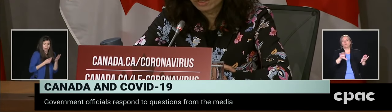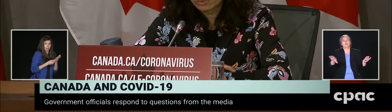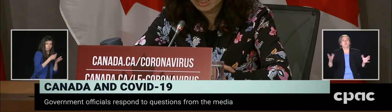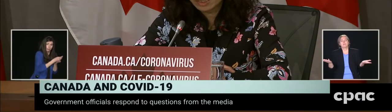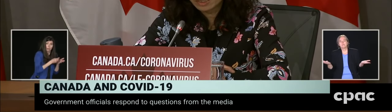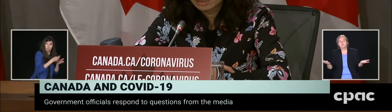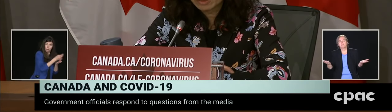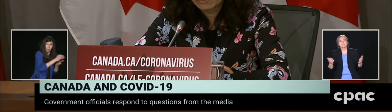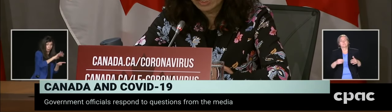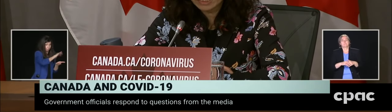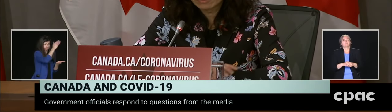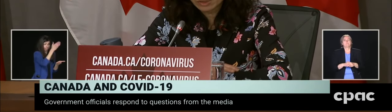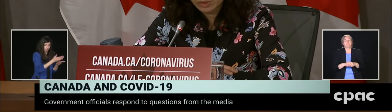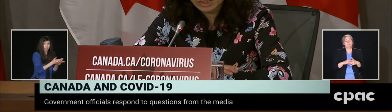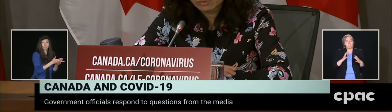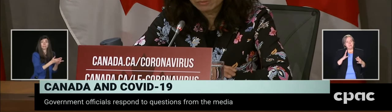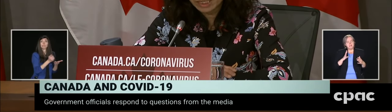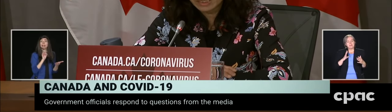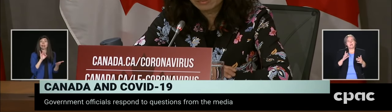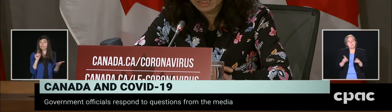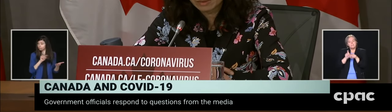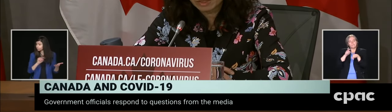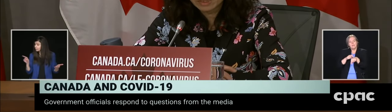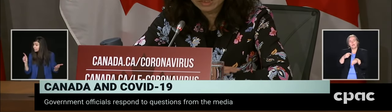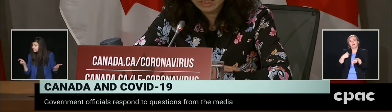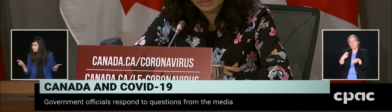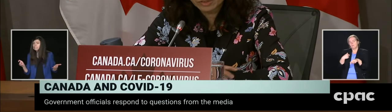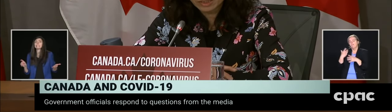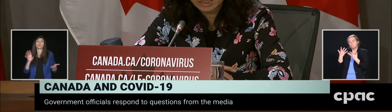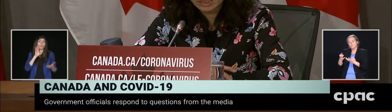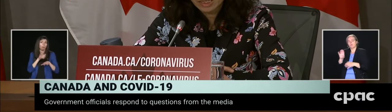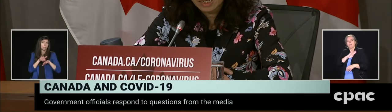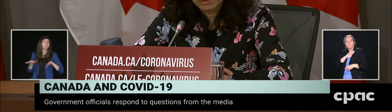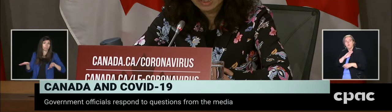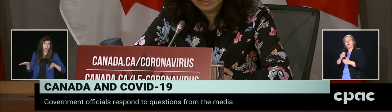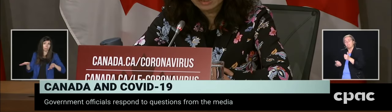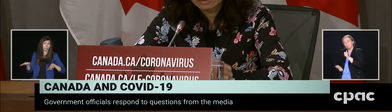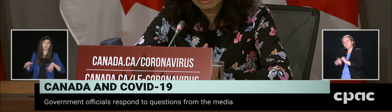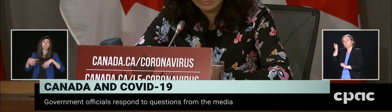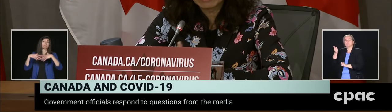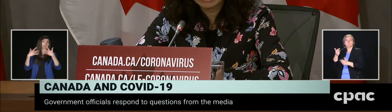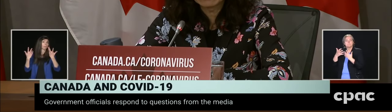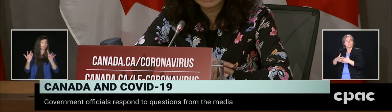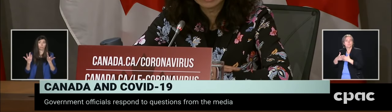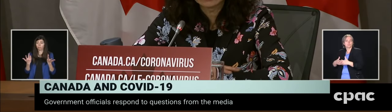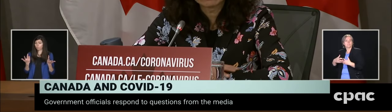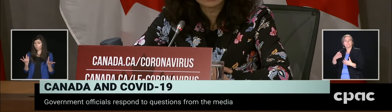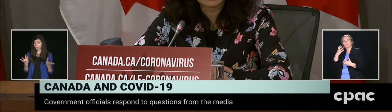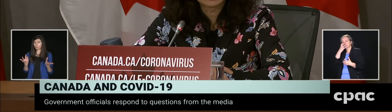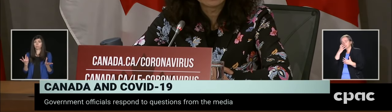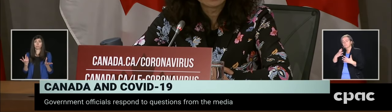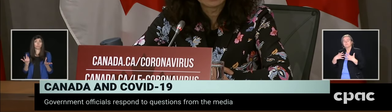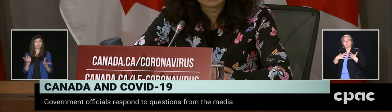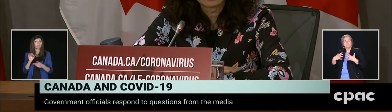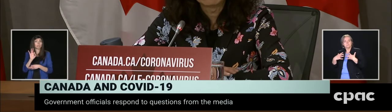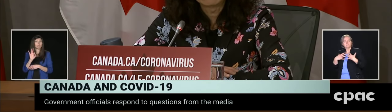And so we, before any requests were made by provinces and territories, we sort of preemptively